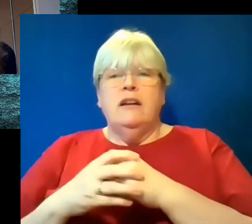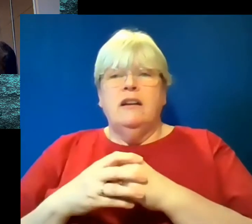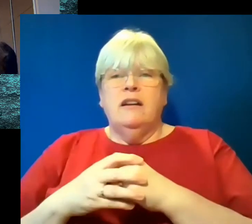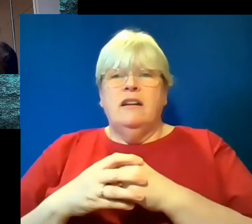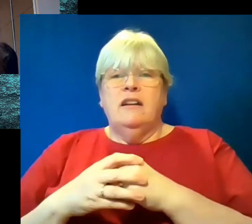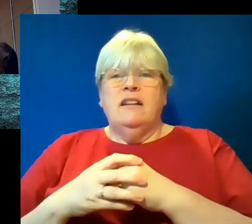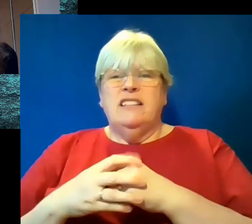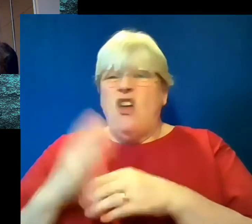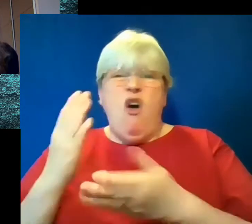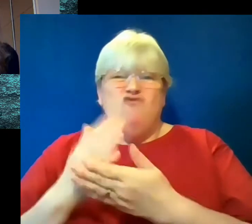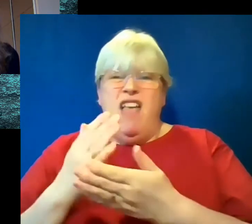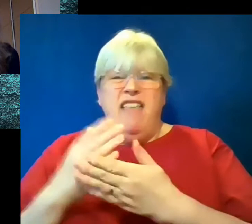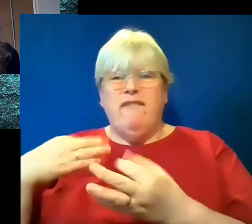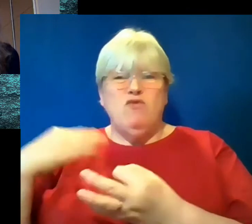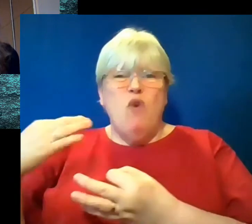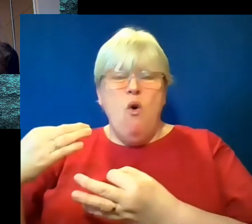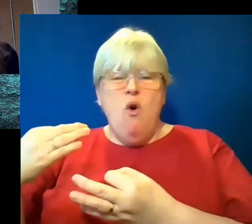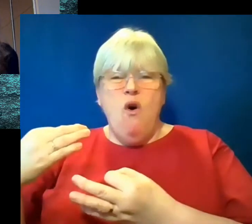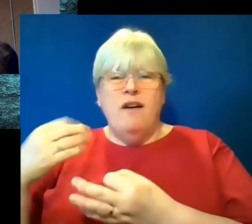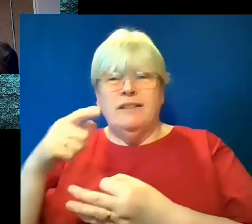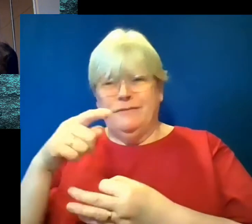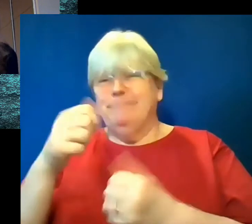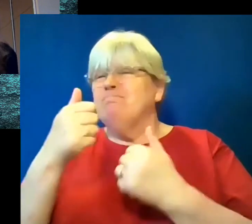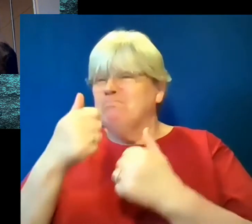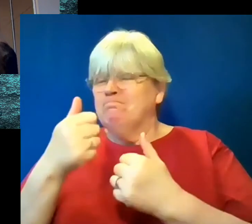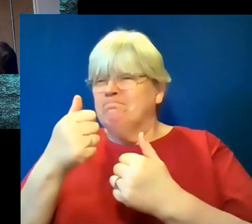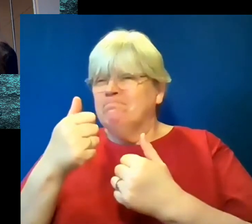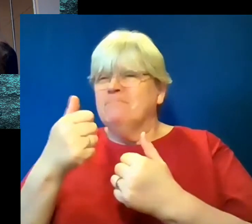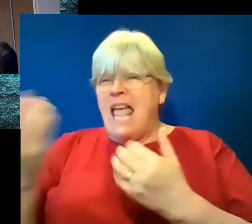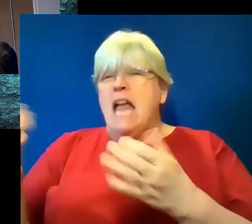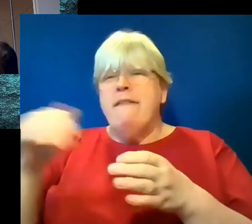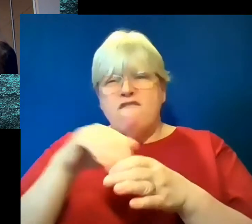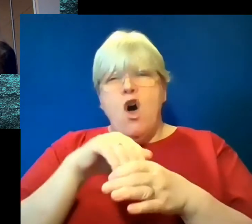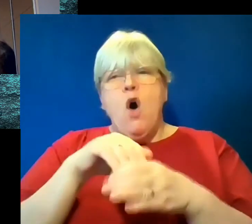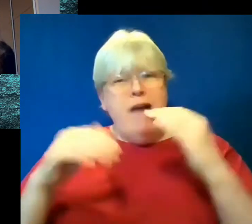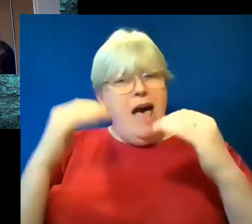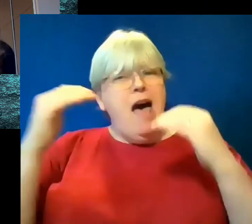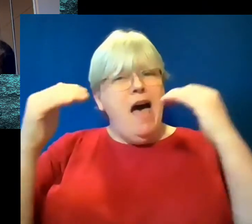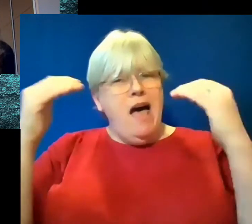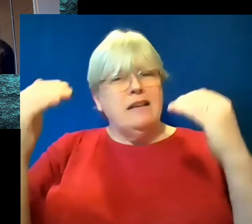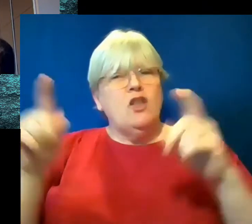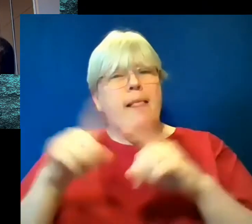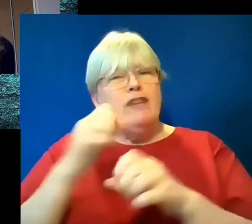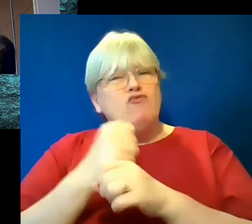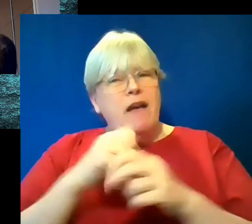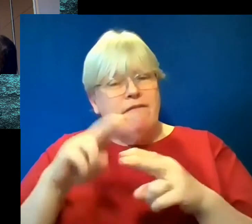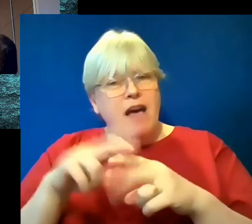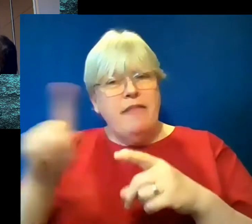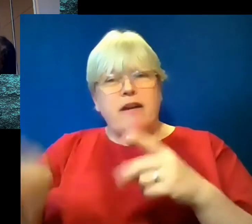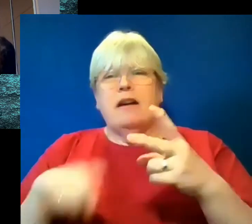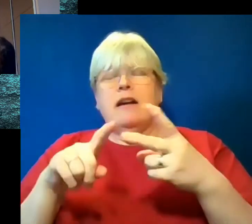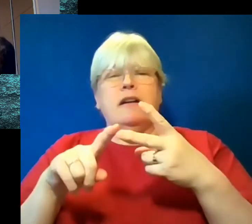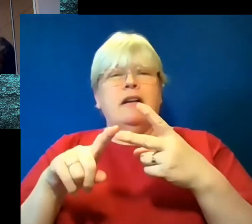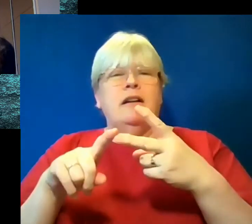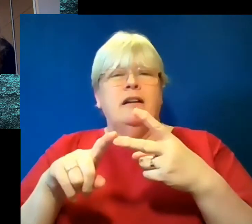role to play. But you're very good at writing these characters, like the grandfather, like Charles in